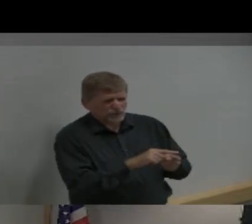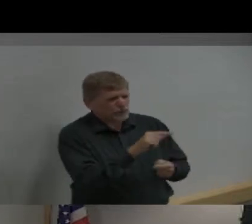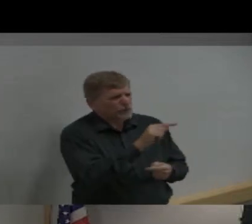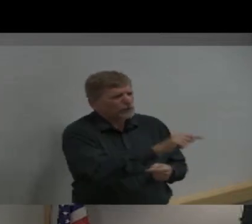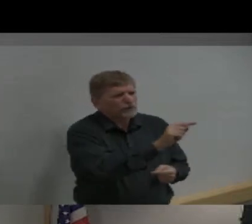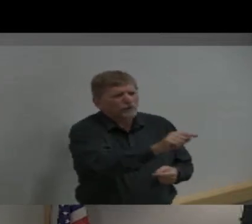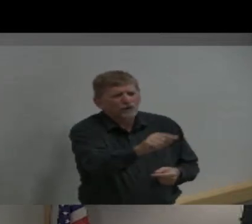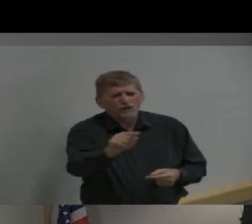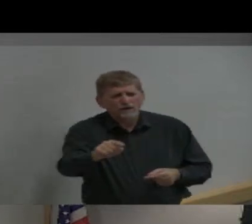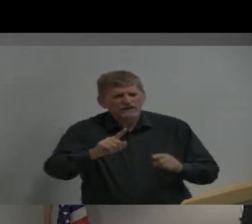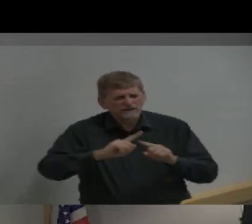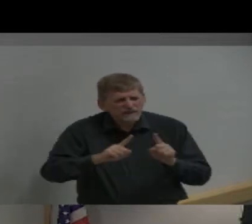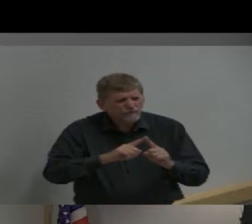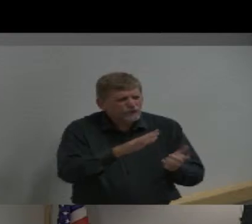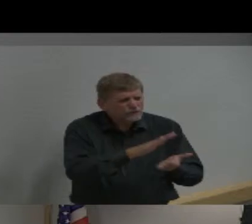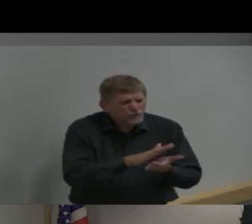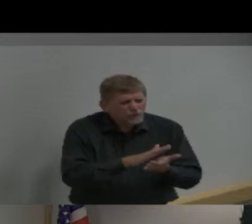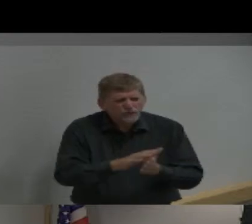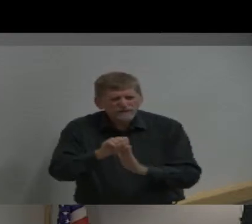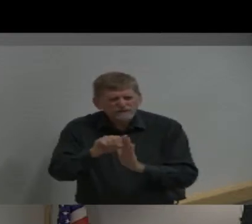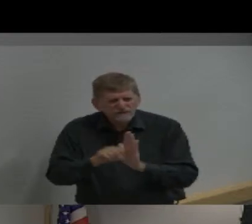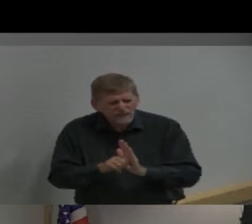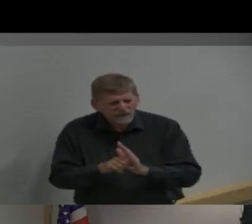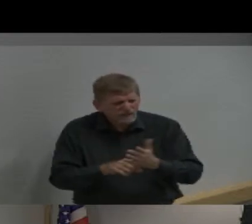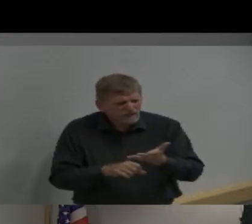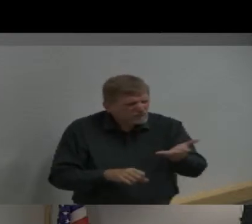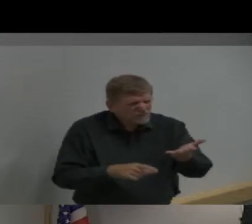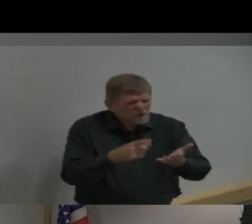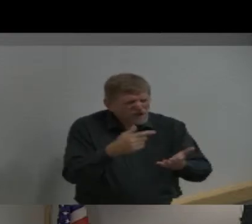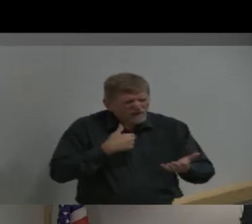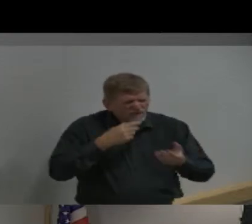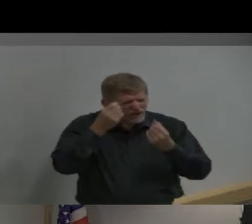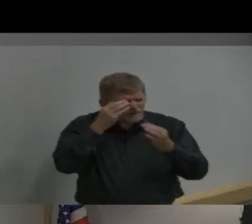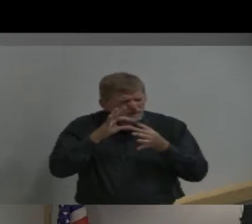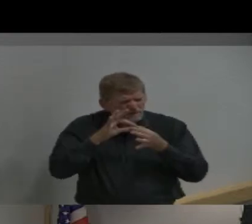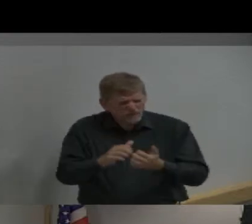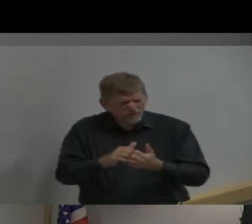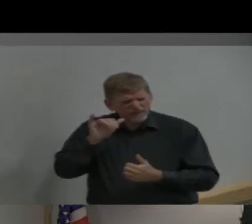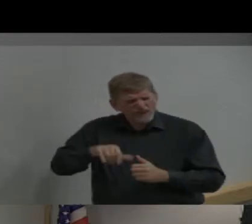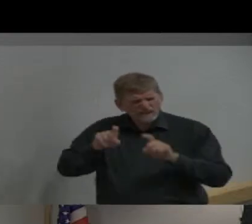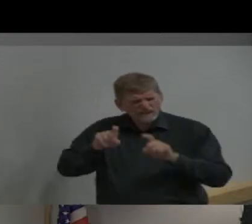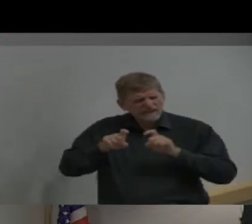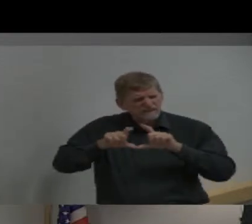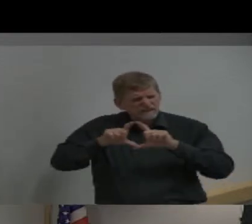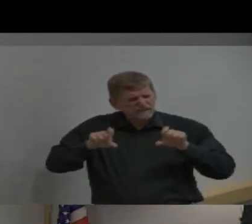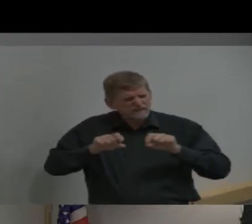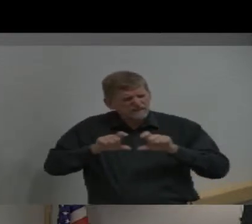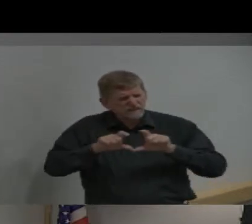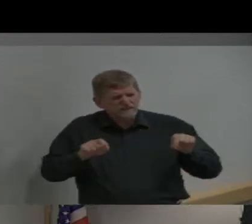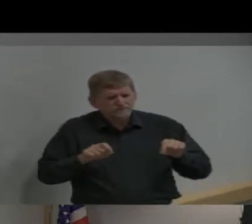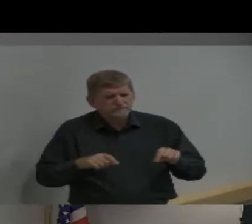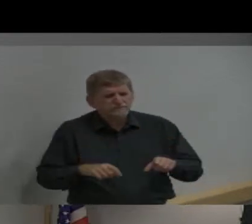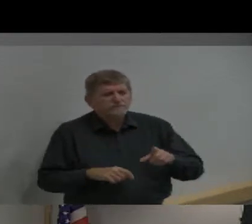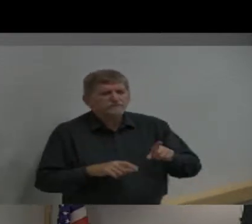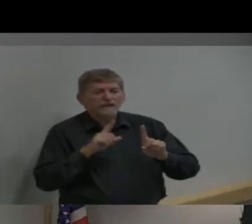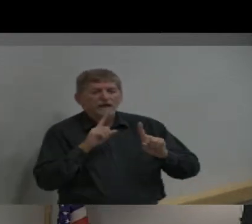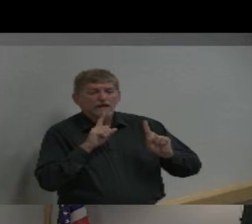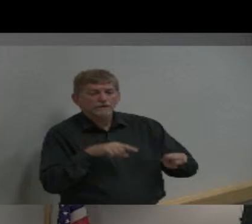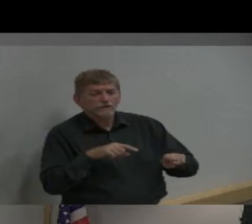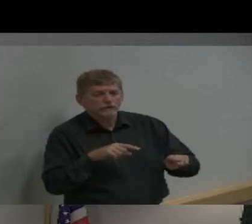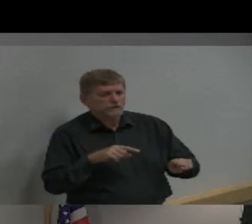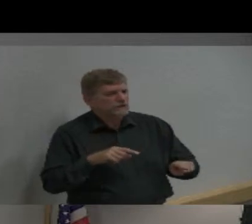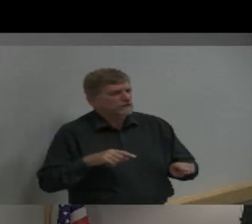we have those? As far as I know, they have not arrived yet for our local